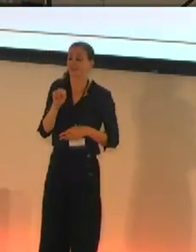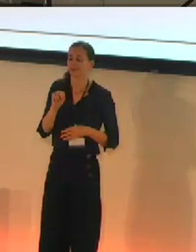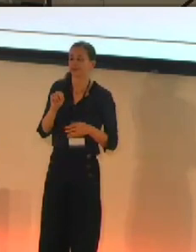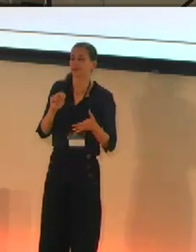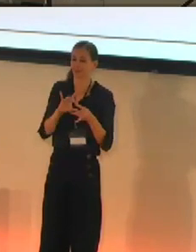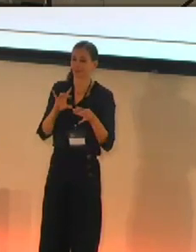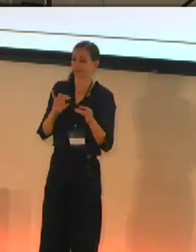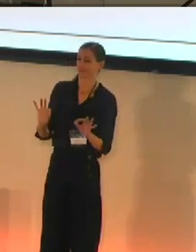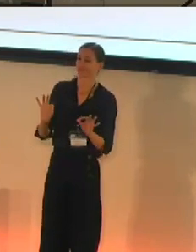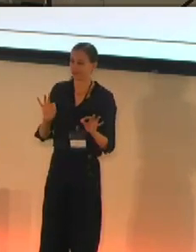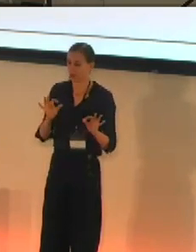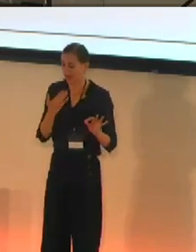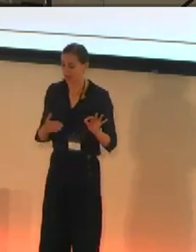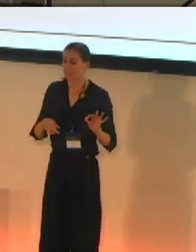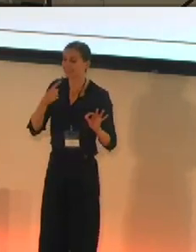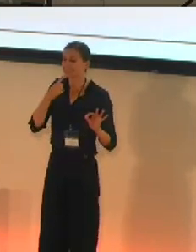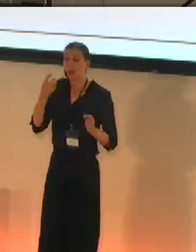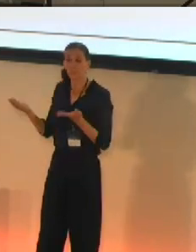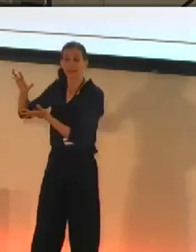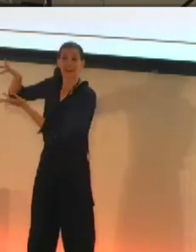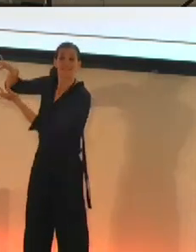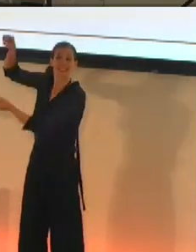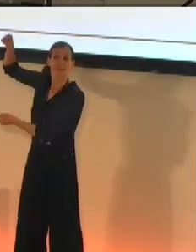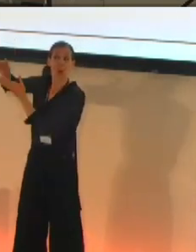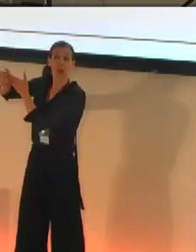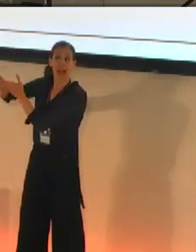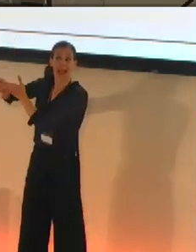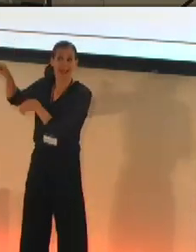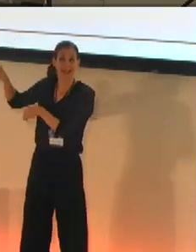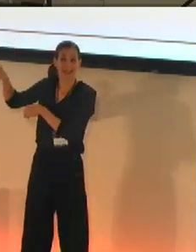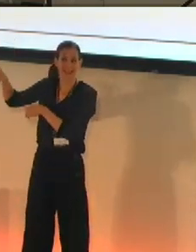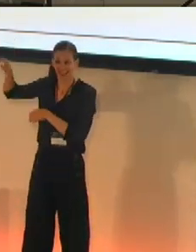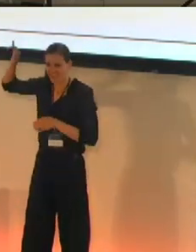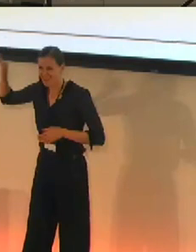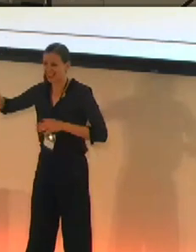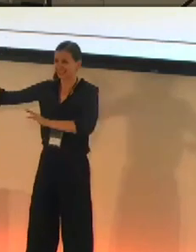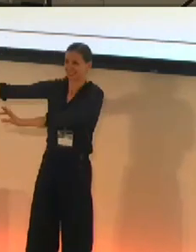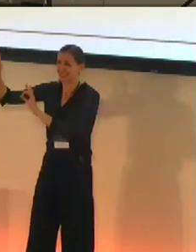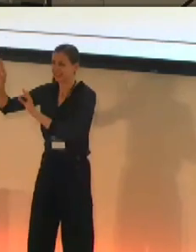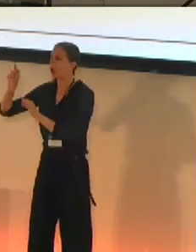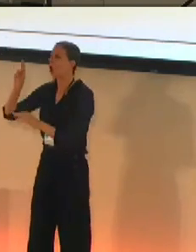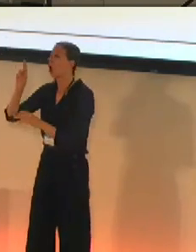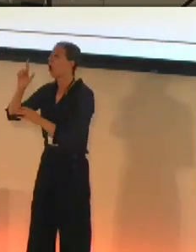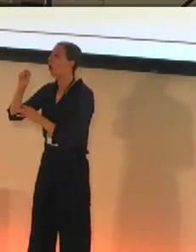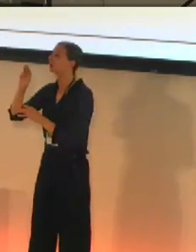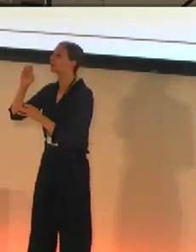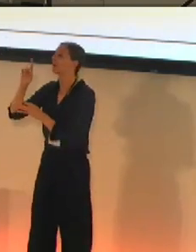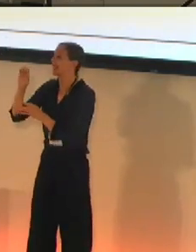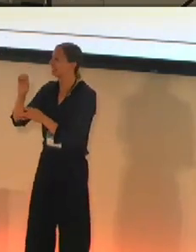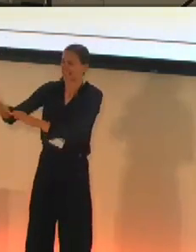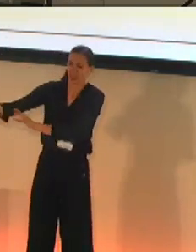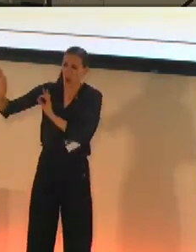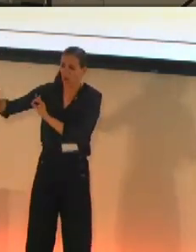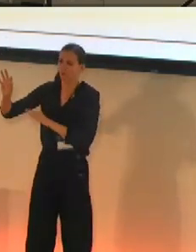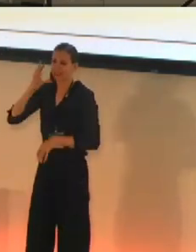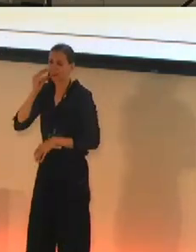that having an invisible guide would be what he considered, quote, the ultimate experience, unquote. No one would need to know that